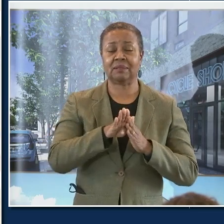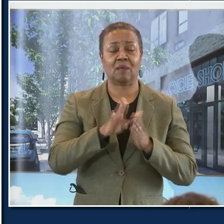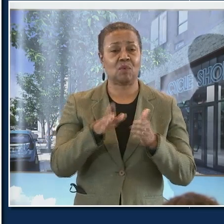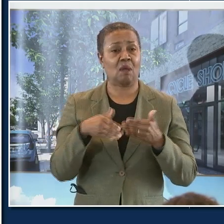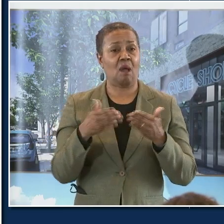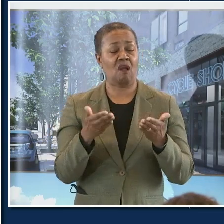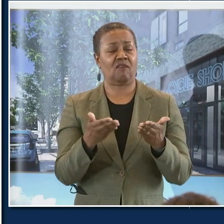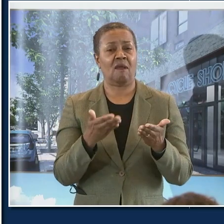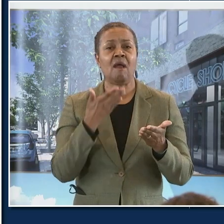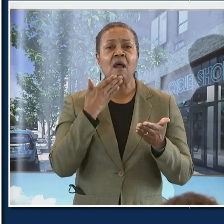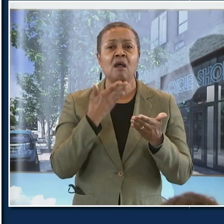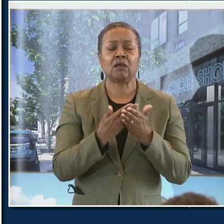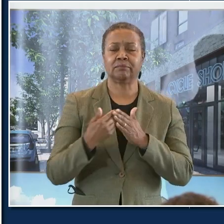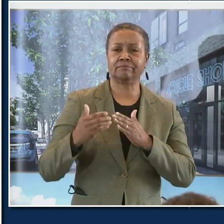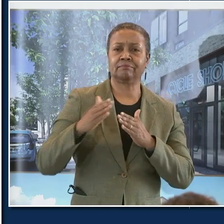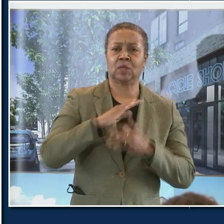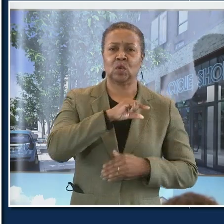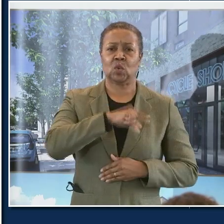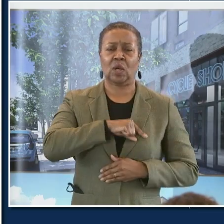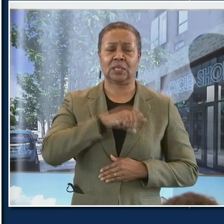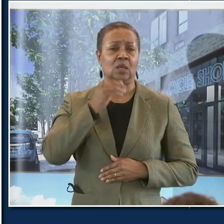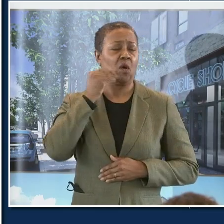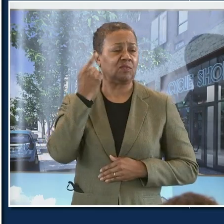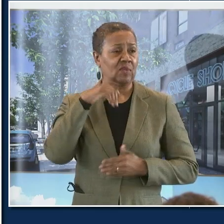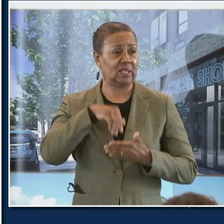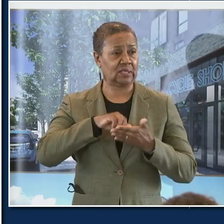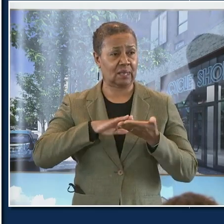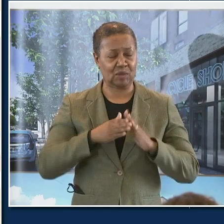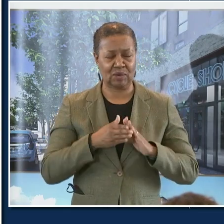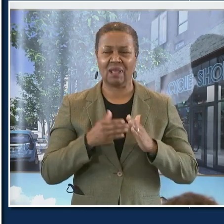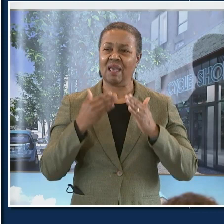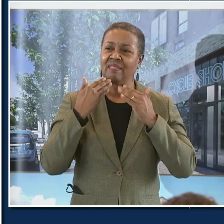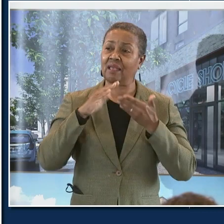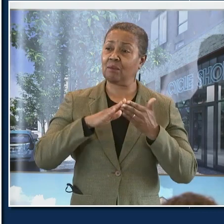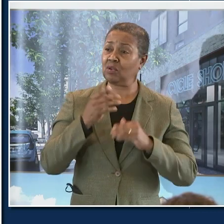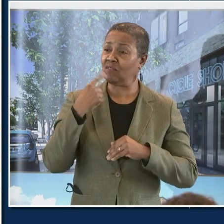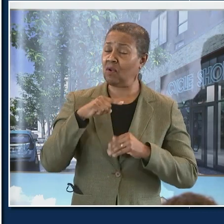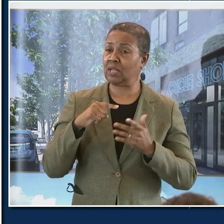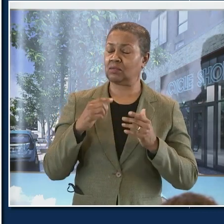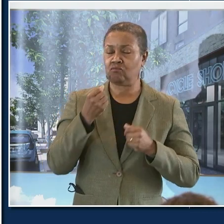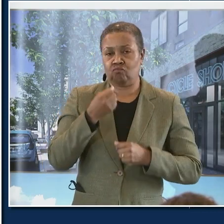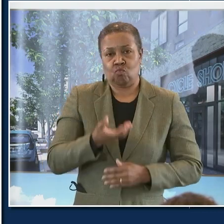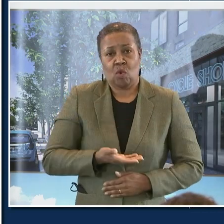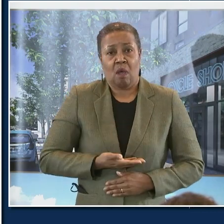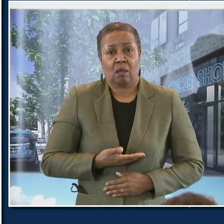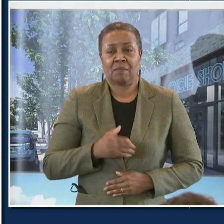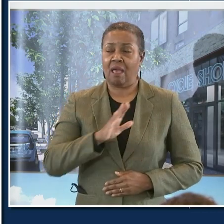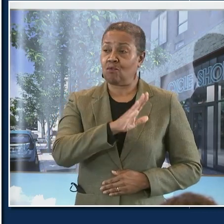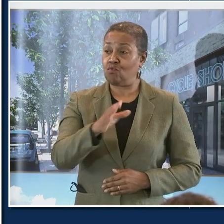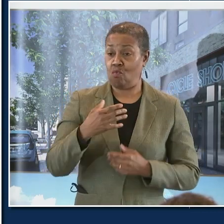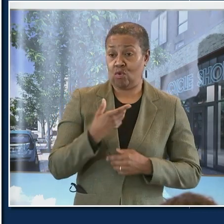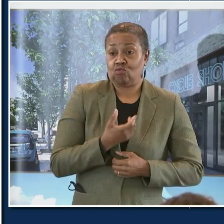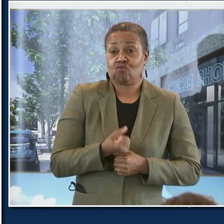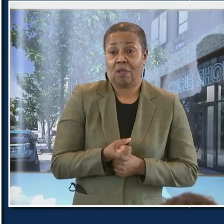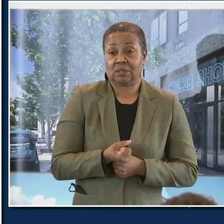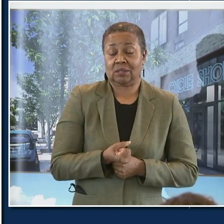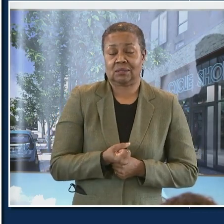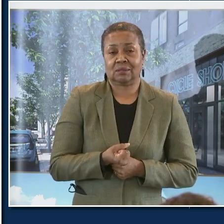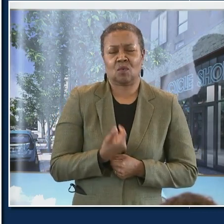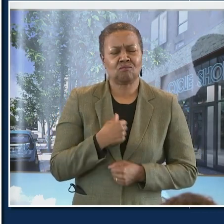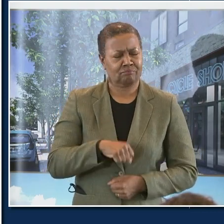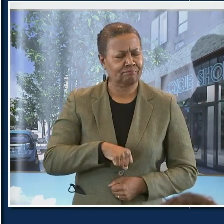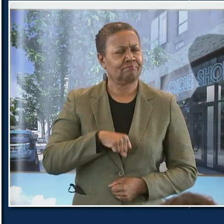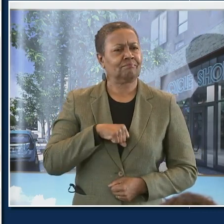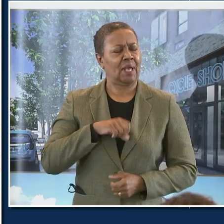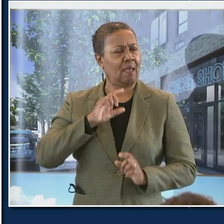offer exceptional apartment homes and amenities for the community. We want to thank the community for its warm welcome and trust. We take